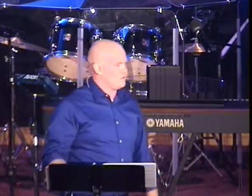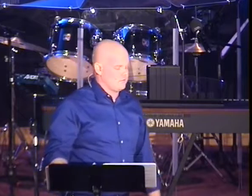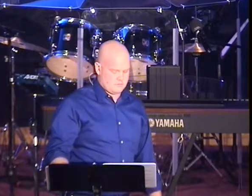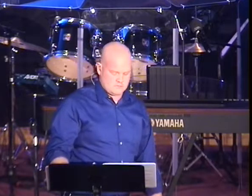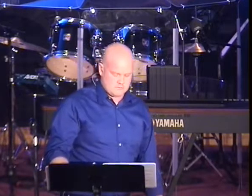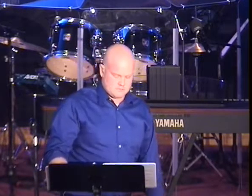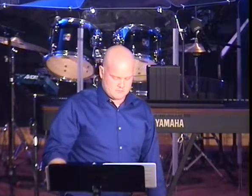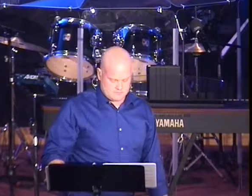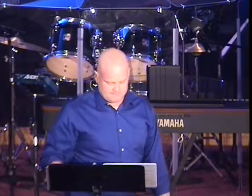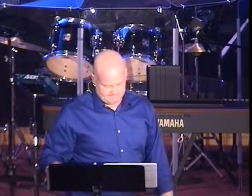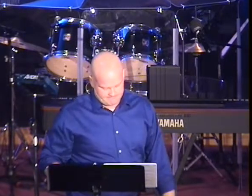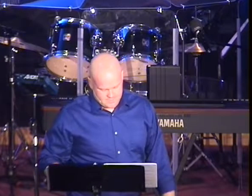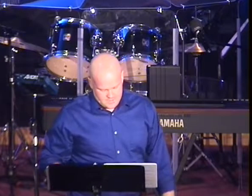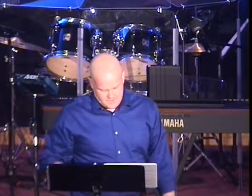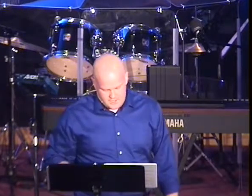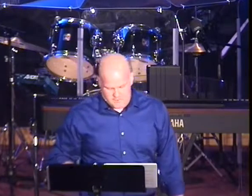wrong?